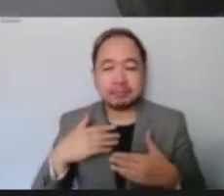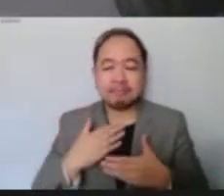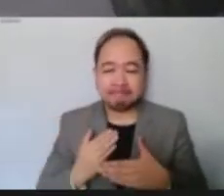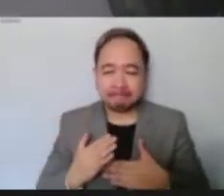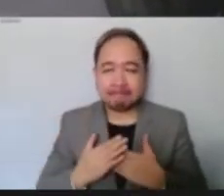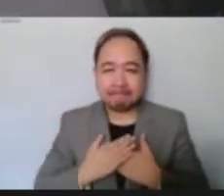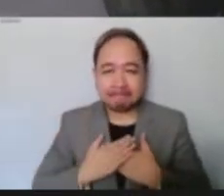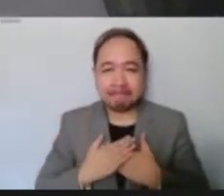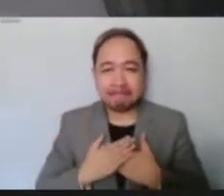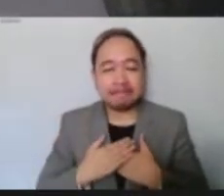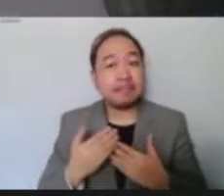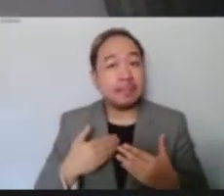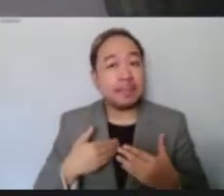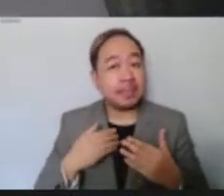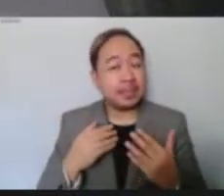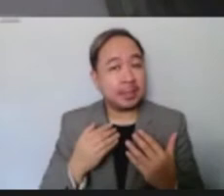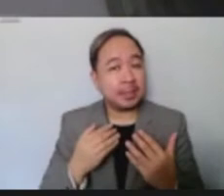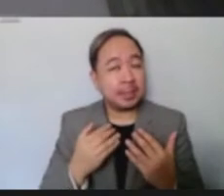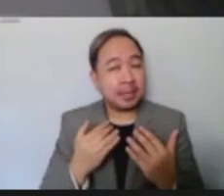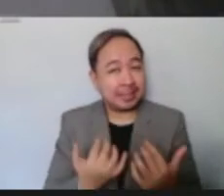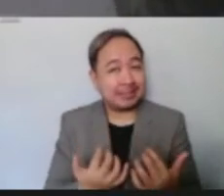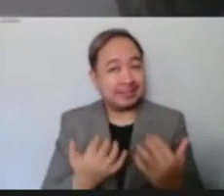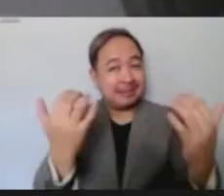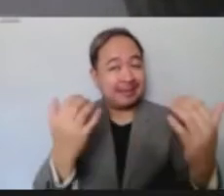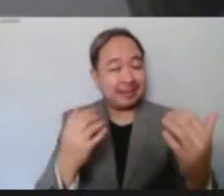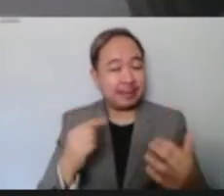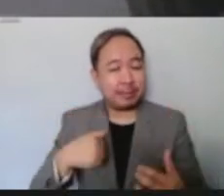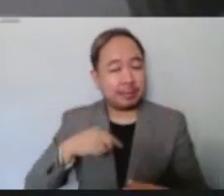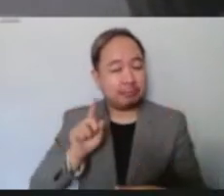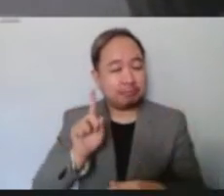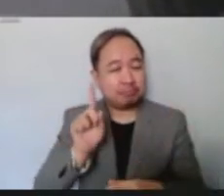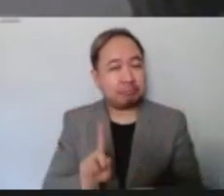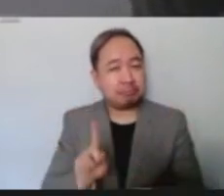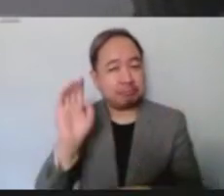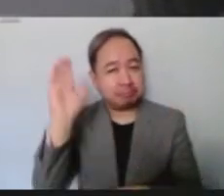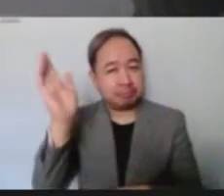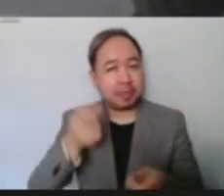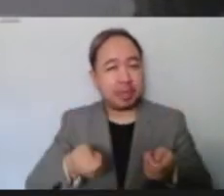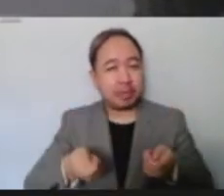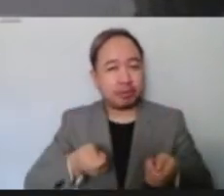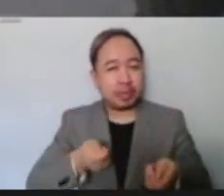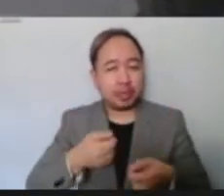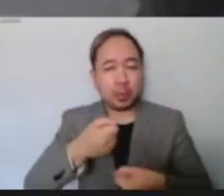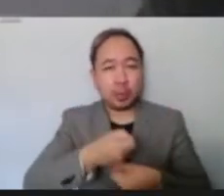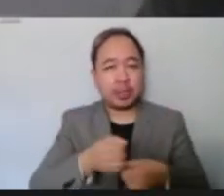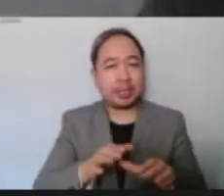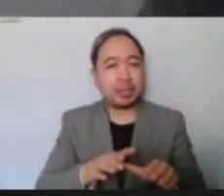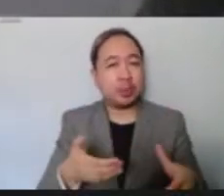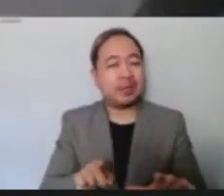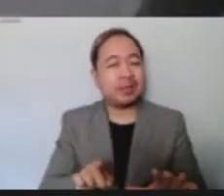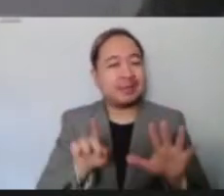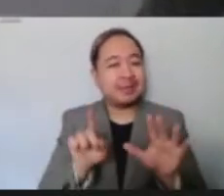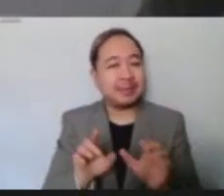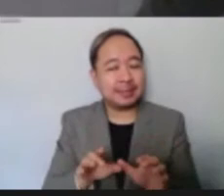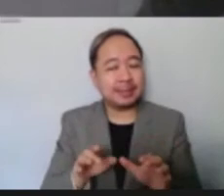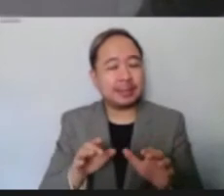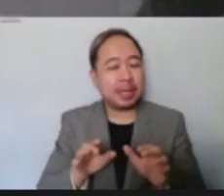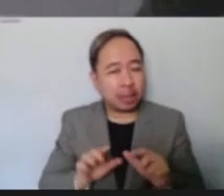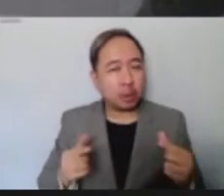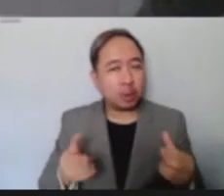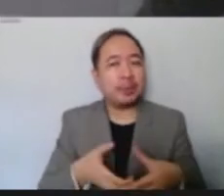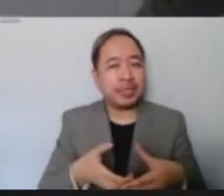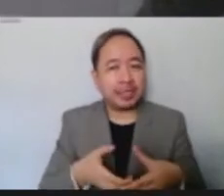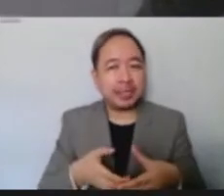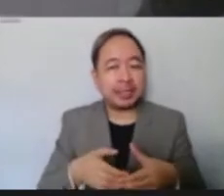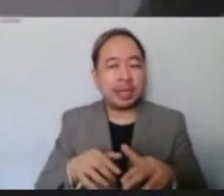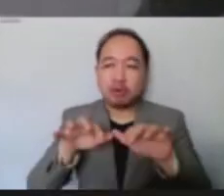pleasure that I address you today as the chair of the working group of the Bureau of the sixth committee which led the drafting of the terms